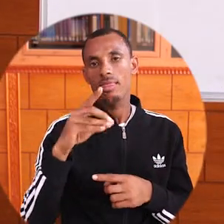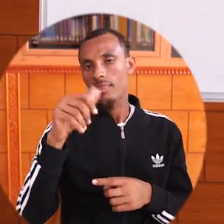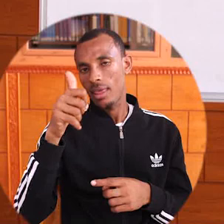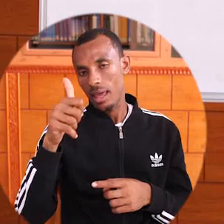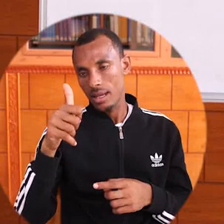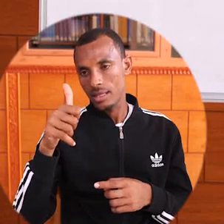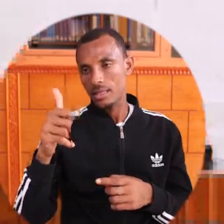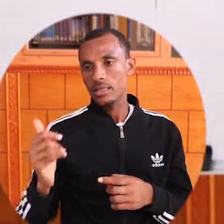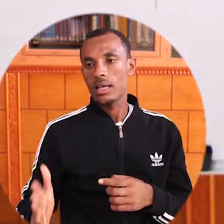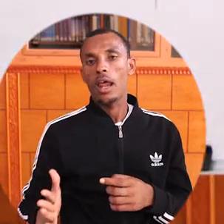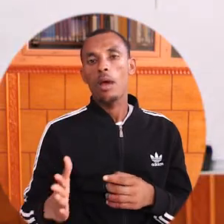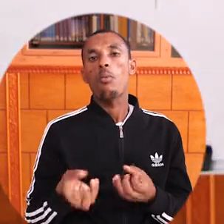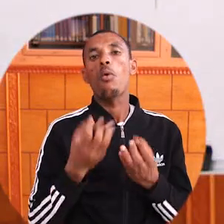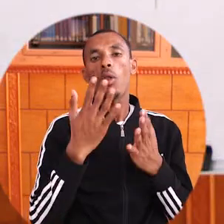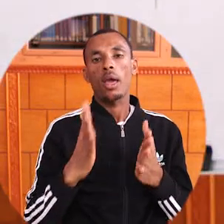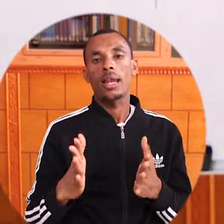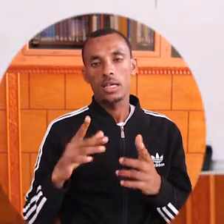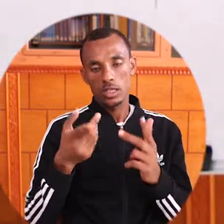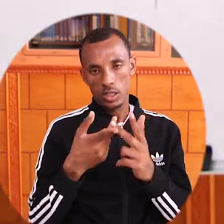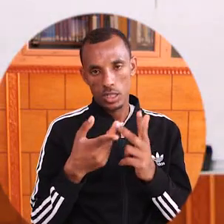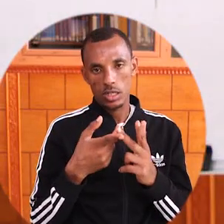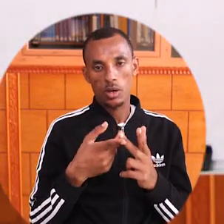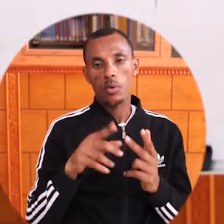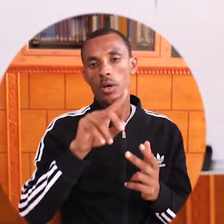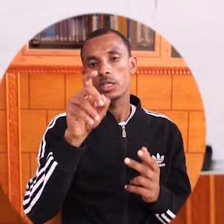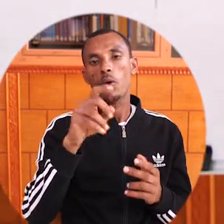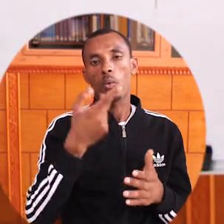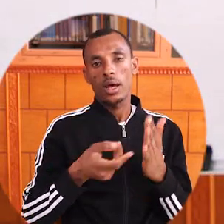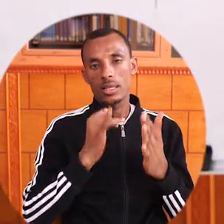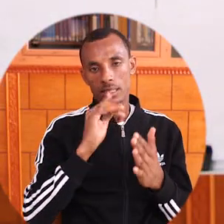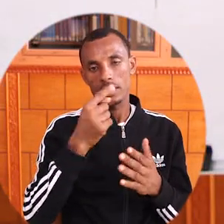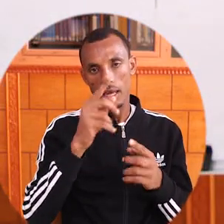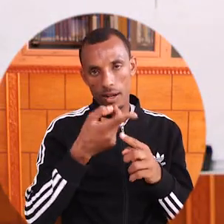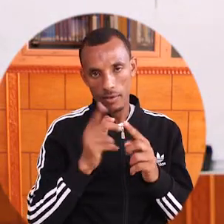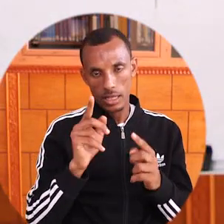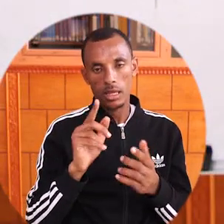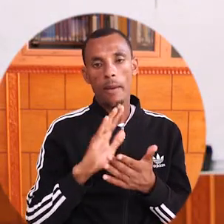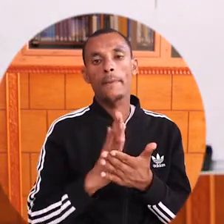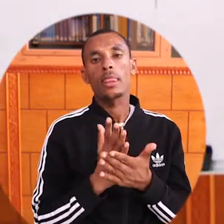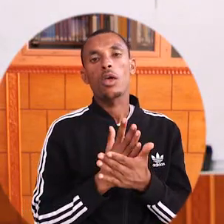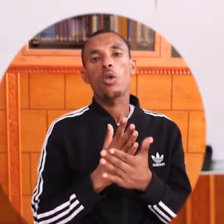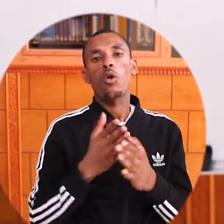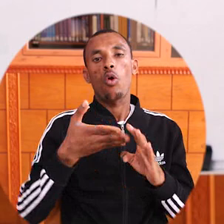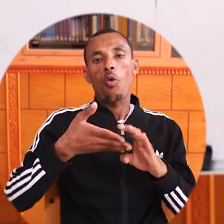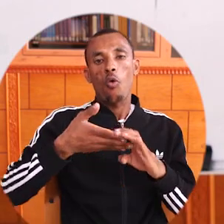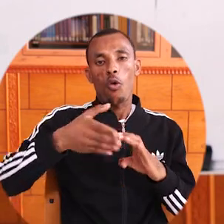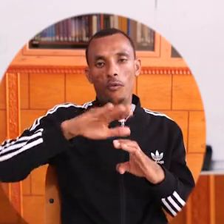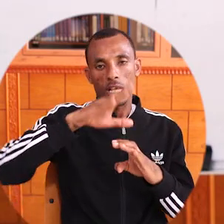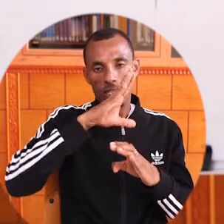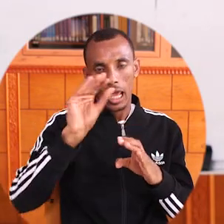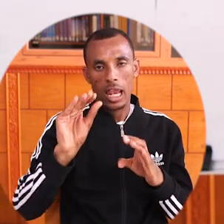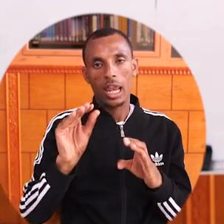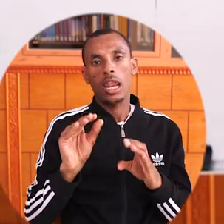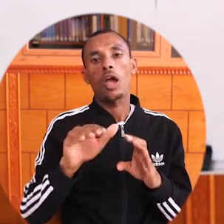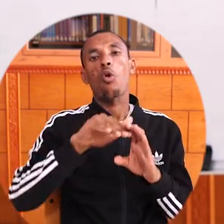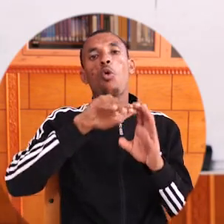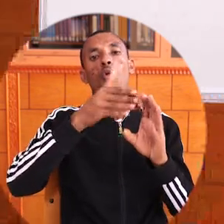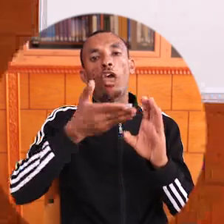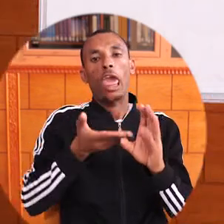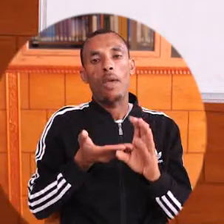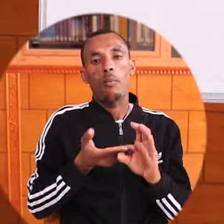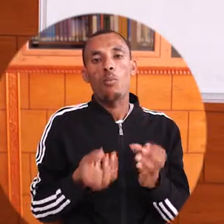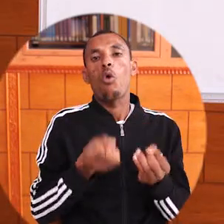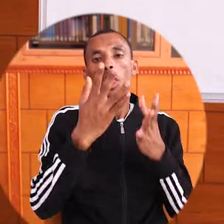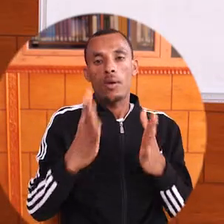sides polygon? The third question, what is the difference between convex polygon and concave polygon? This